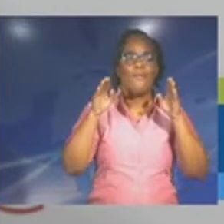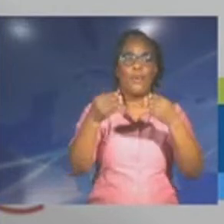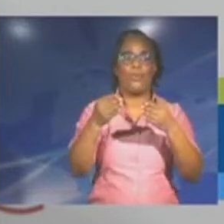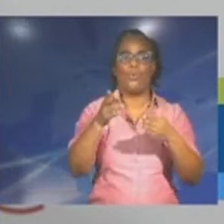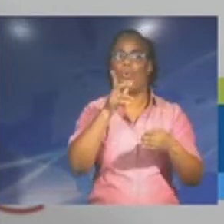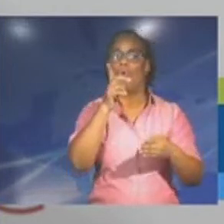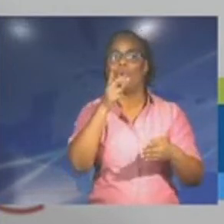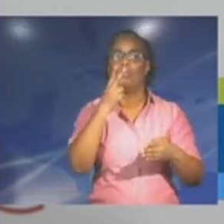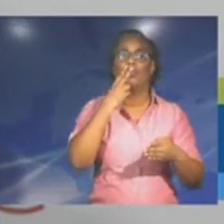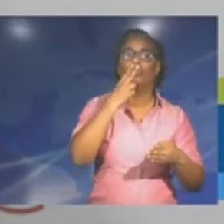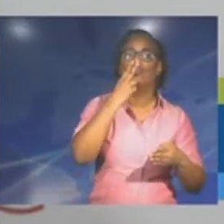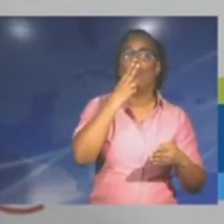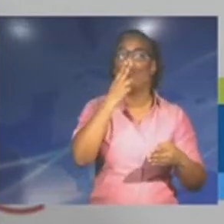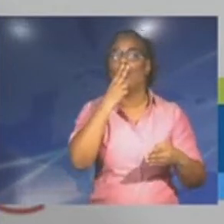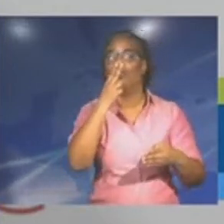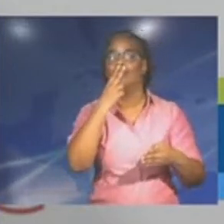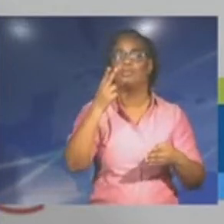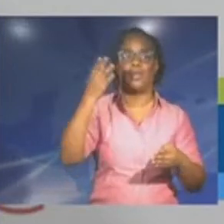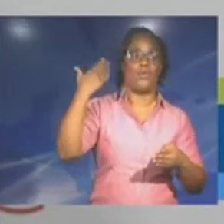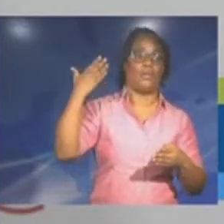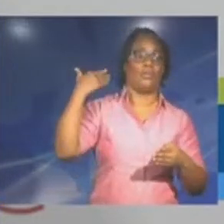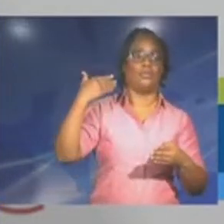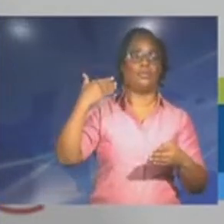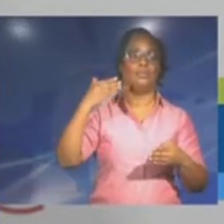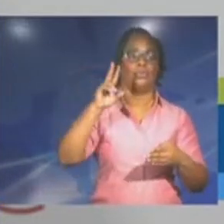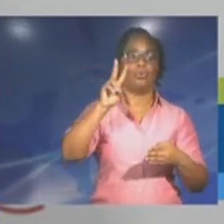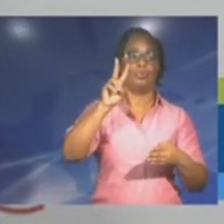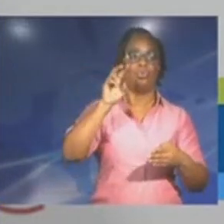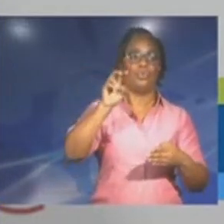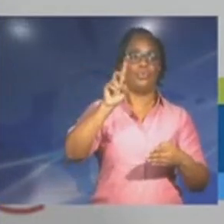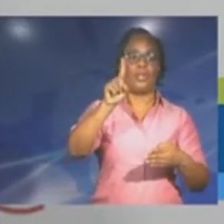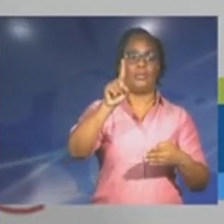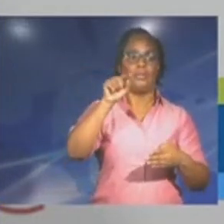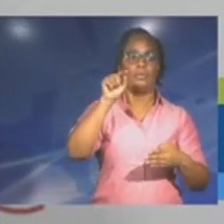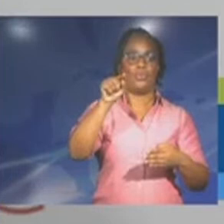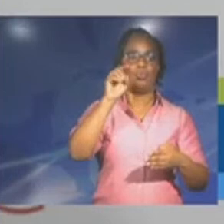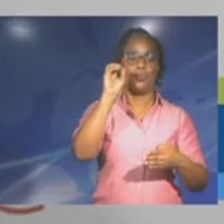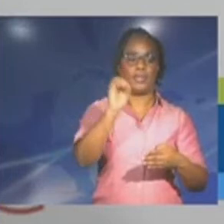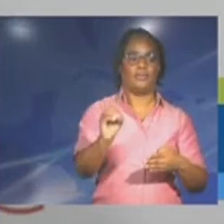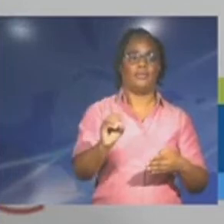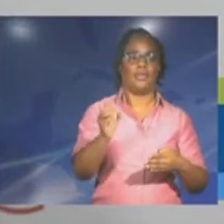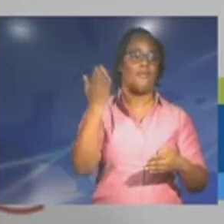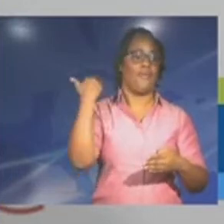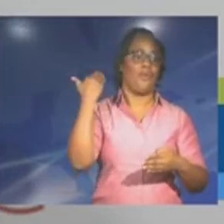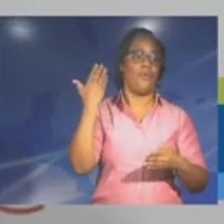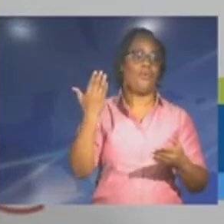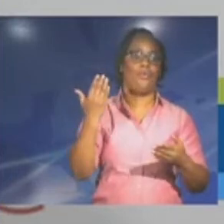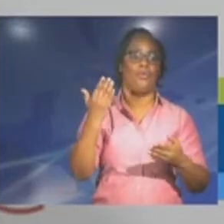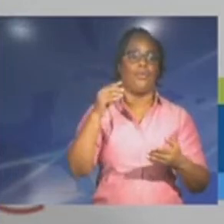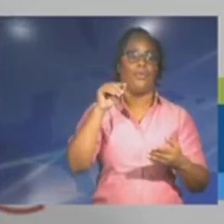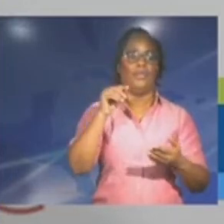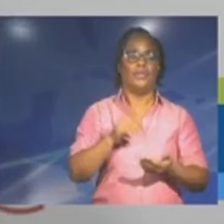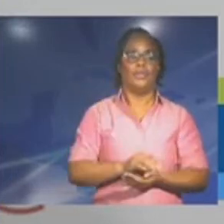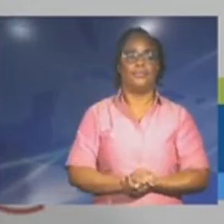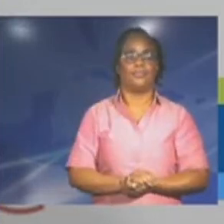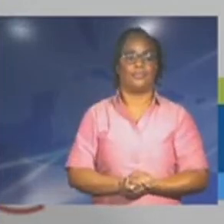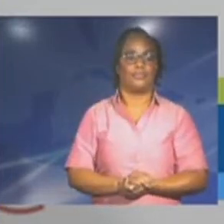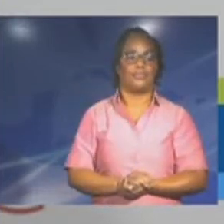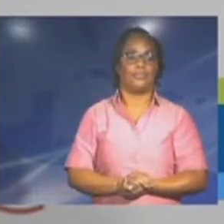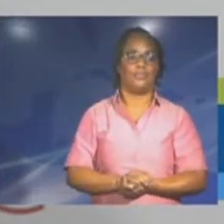at that time, 21.1%, which is high. Prevalence of drinkers,